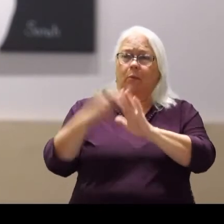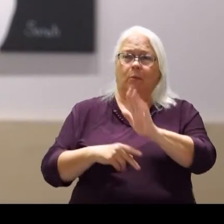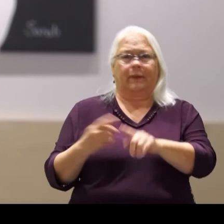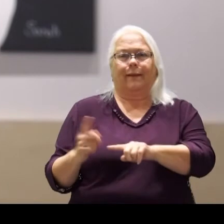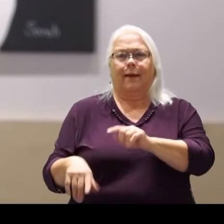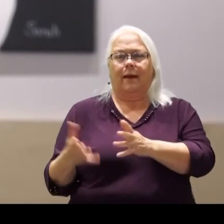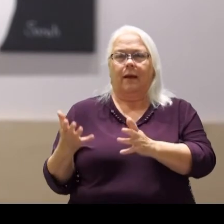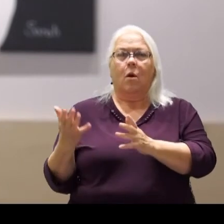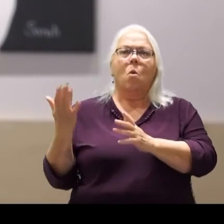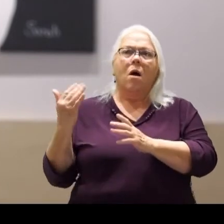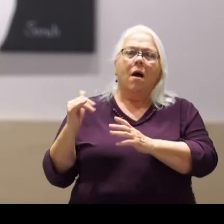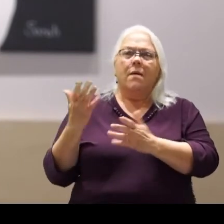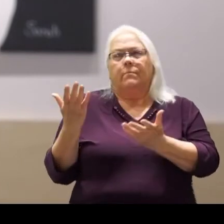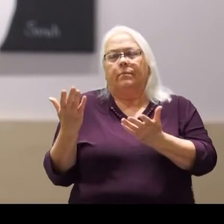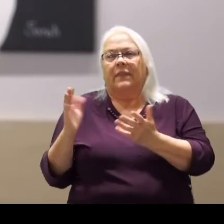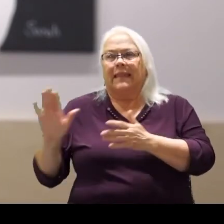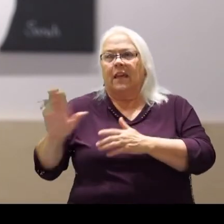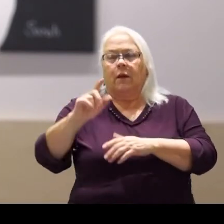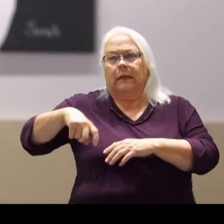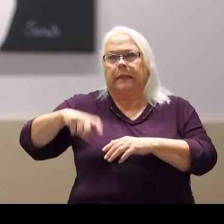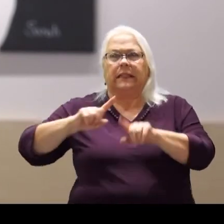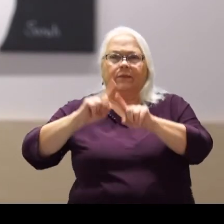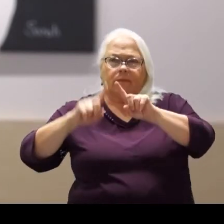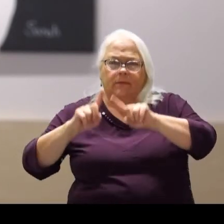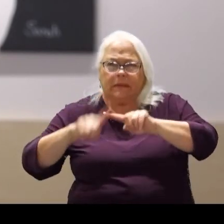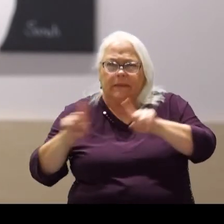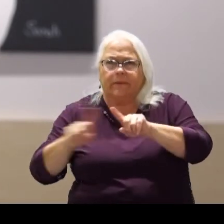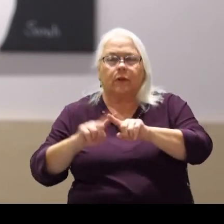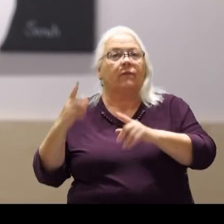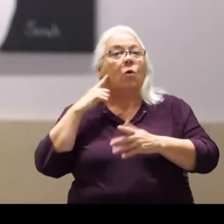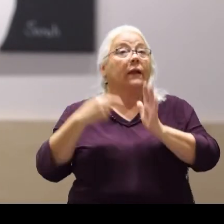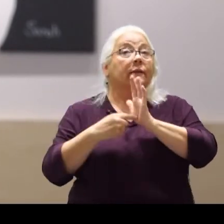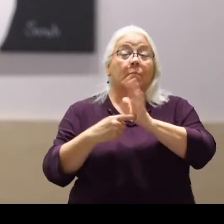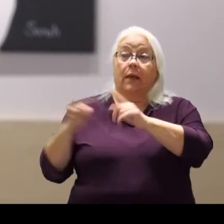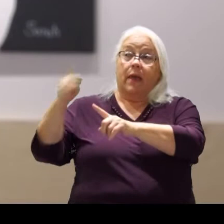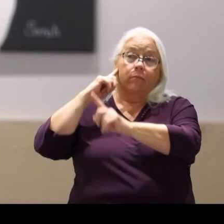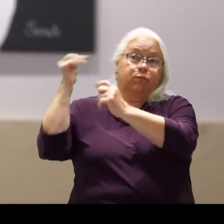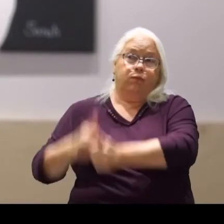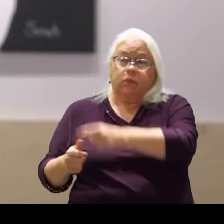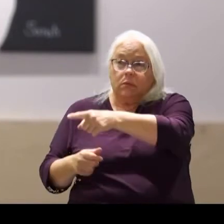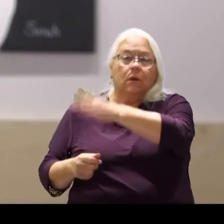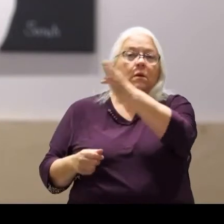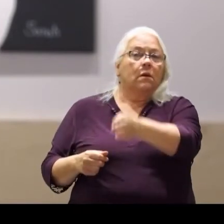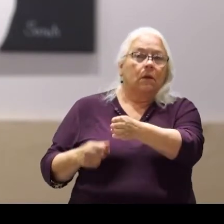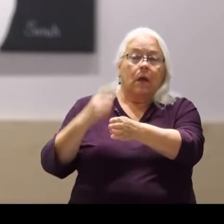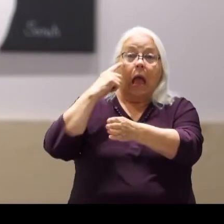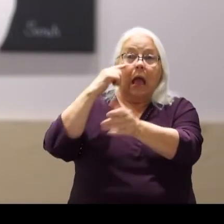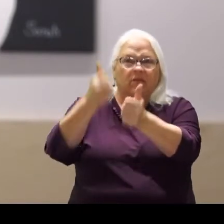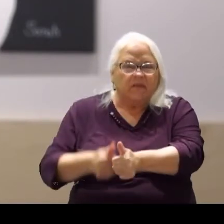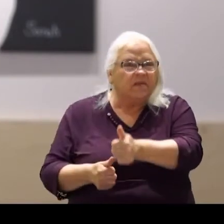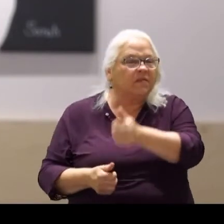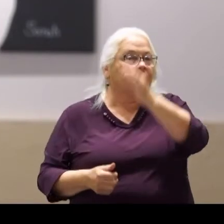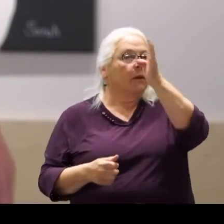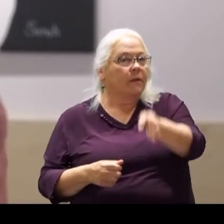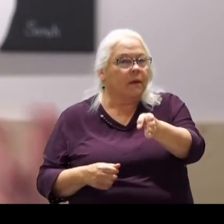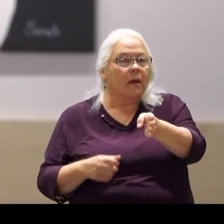programs because as we age, of course, we have different needs related to things like, you know, perhaps you're deaf,